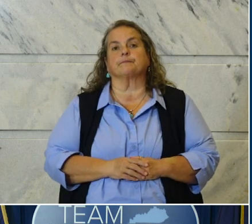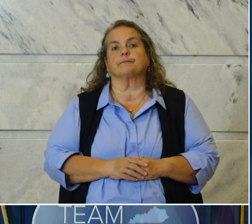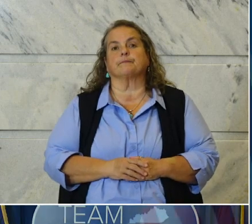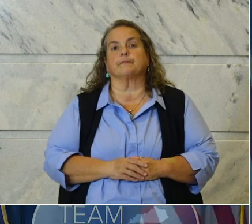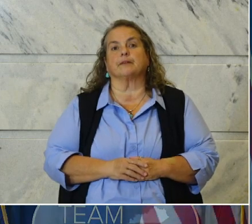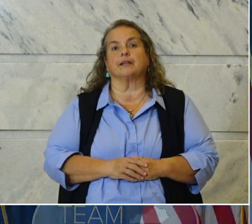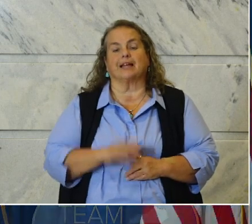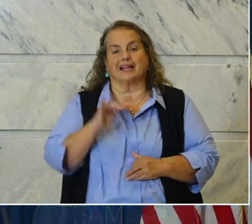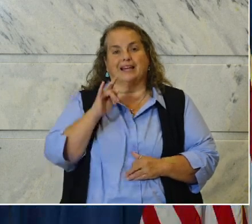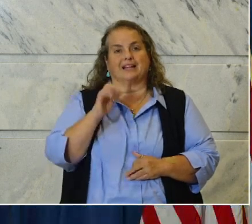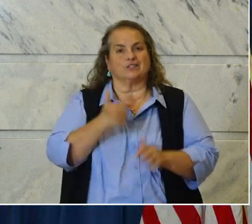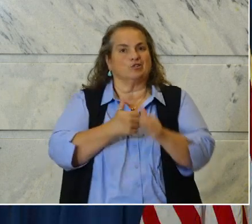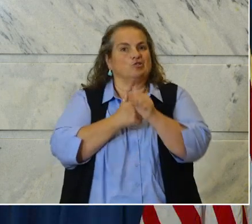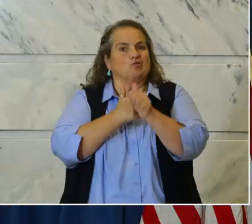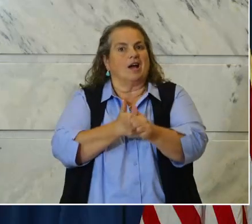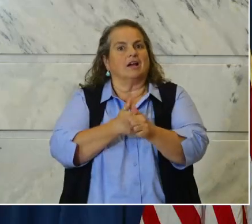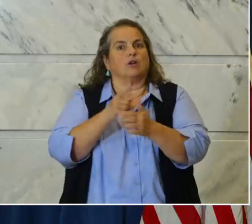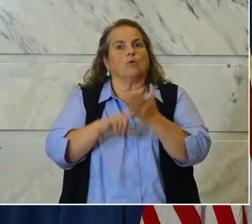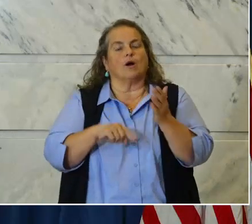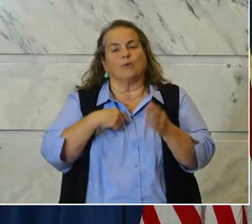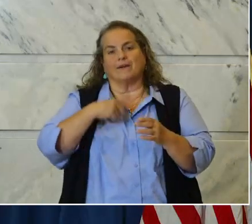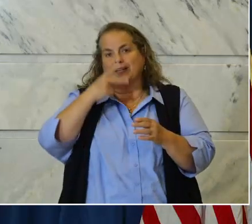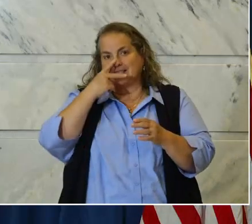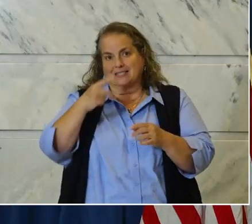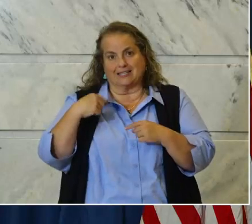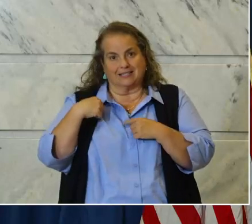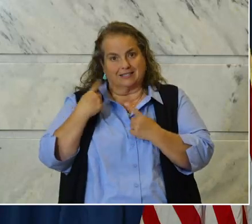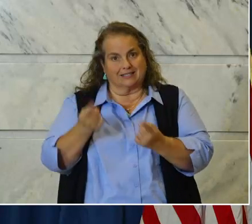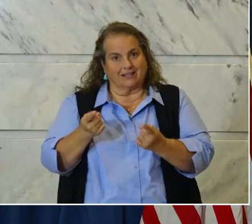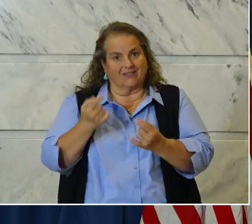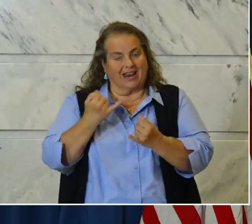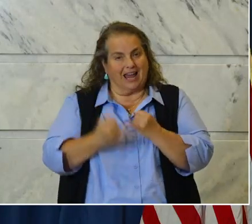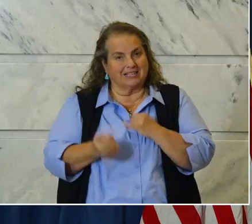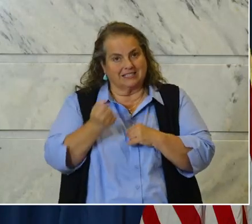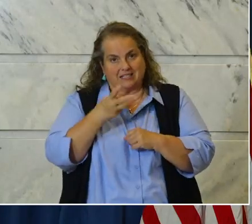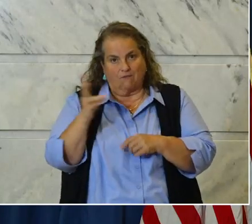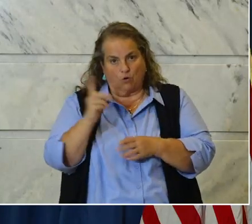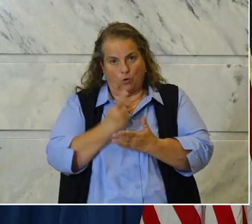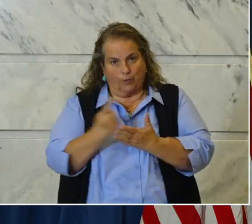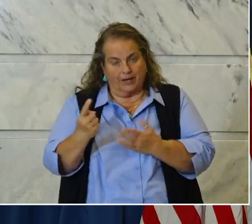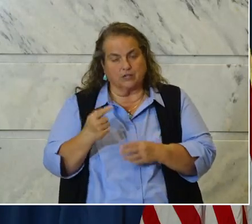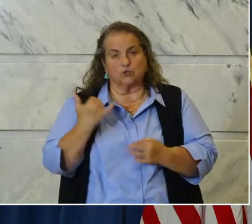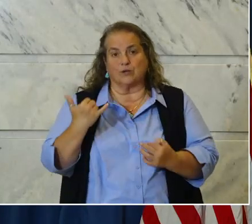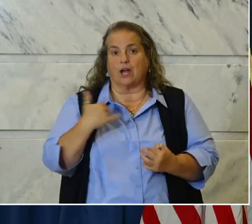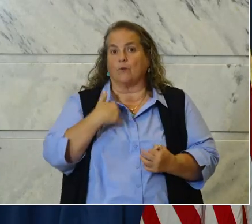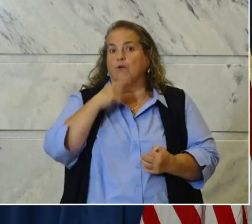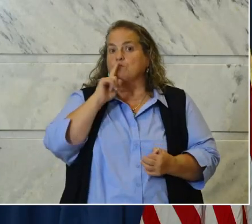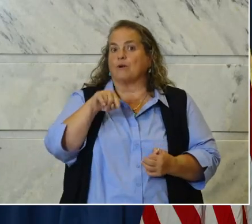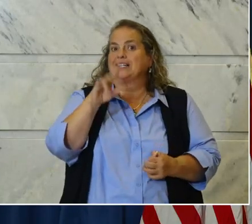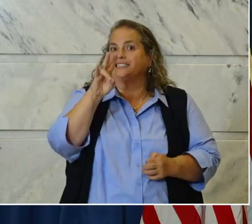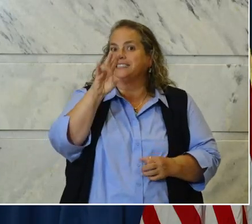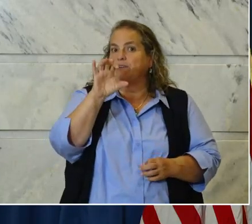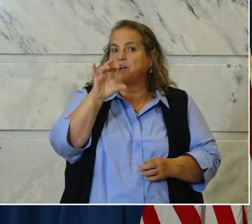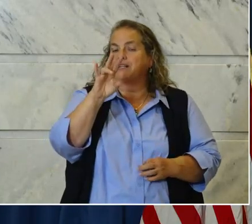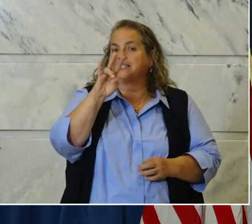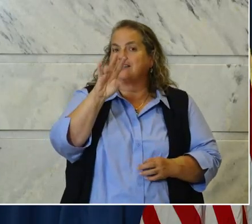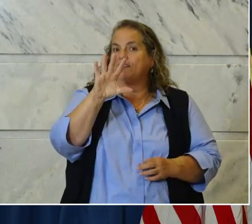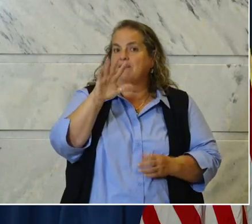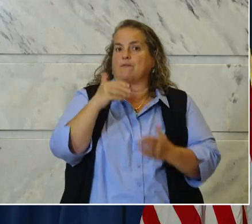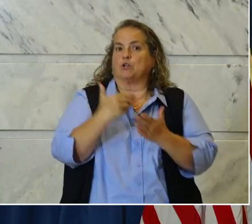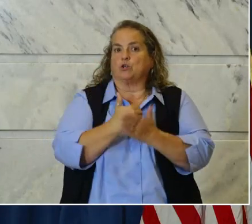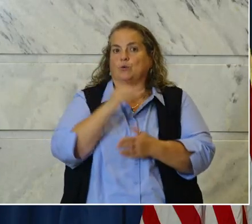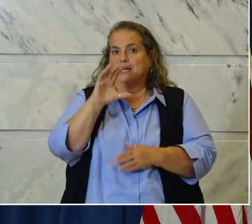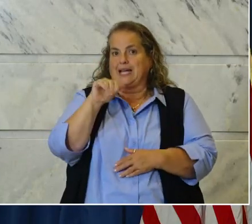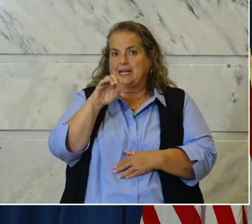It's again tracking about what we've seen the last several weeks. Today we're reporting 775 new